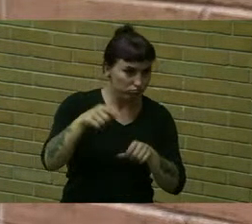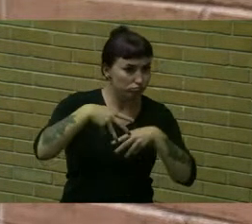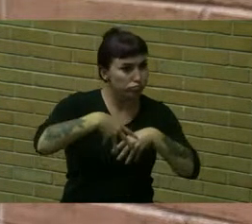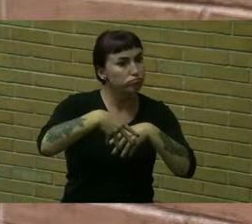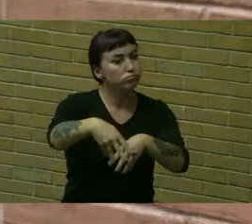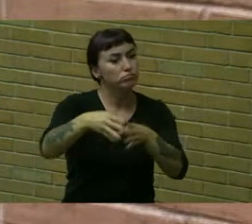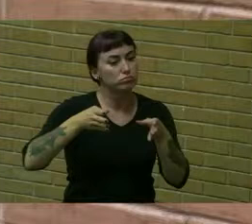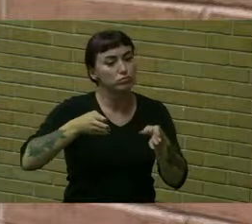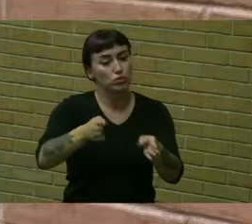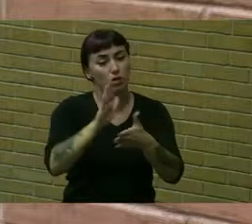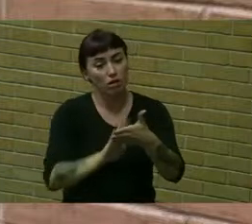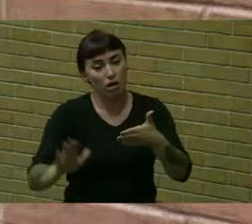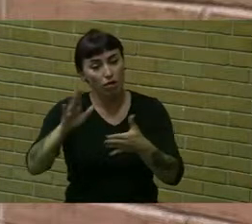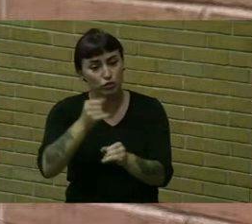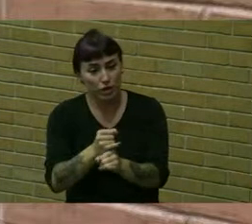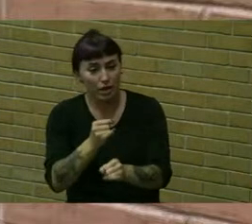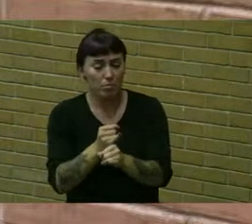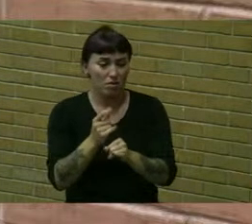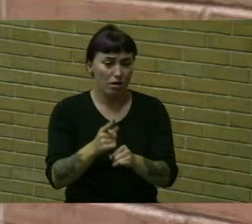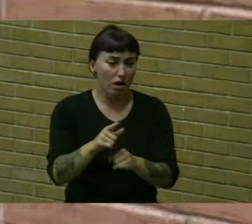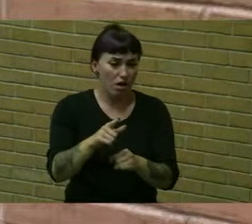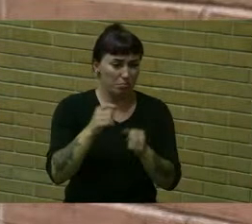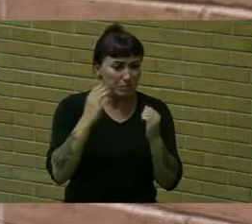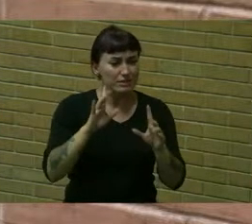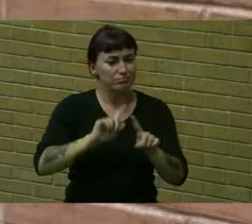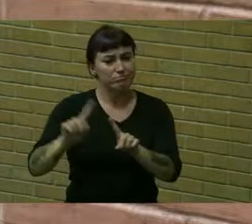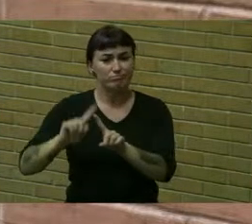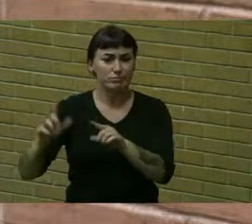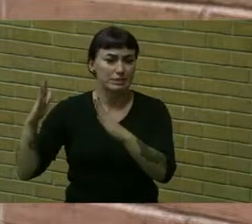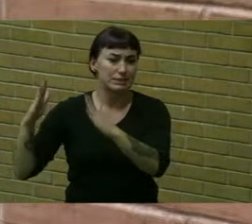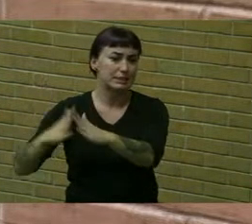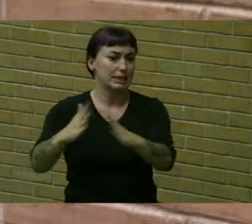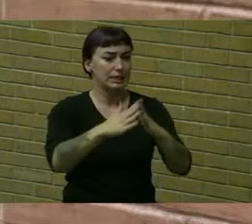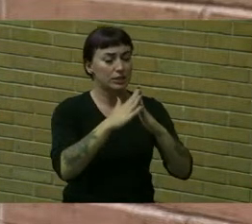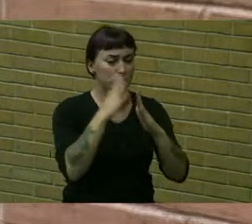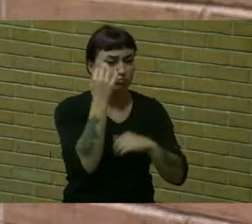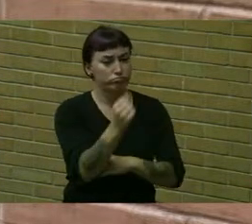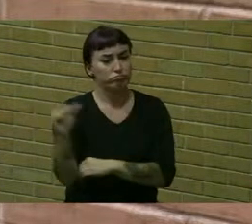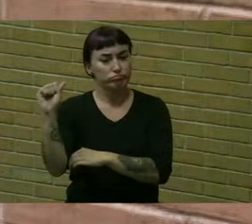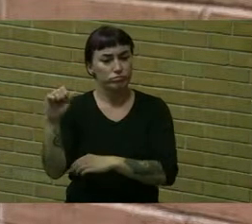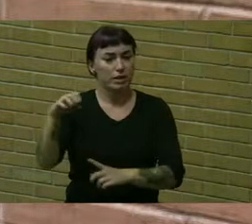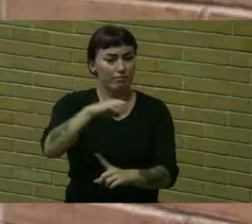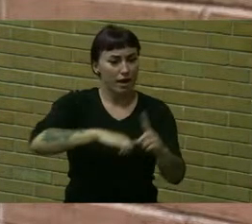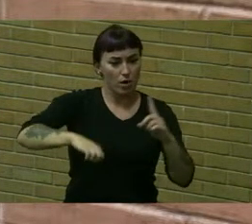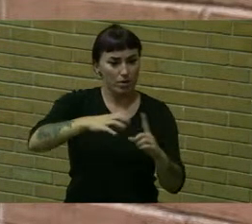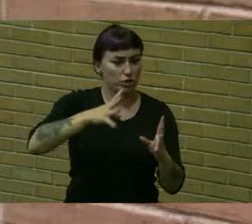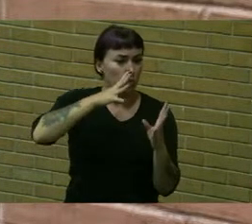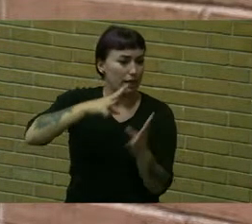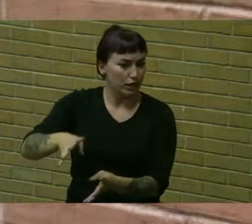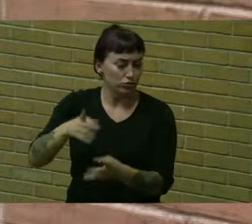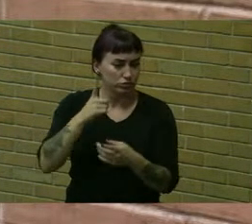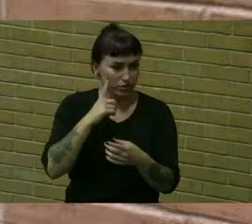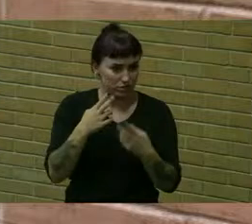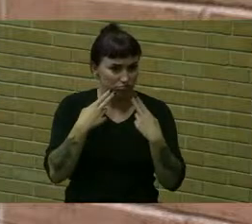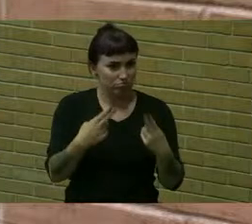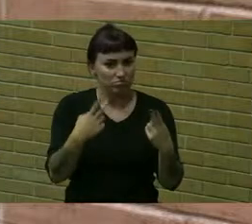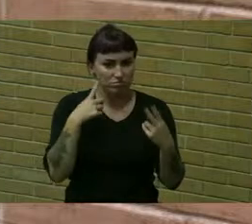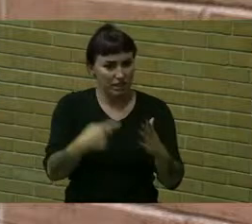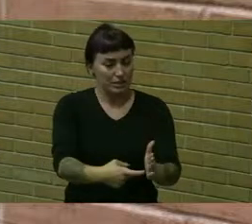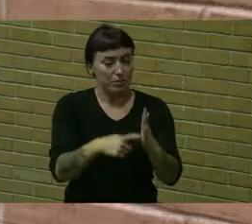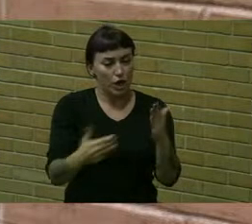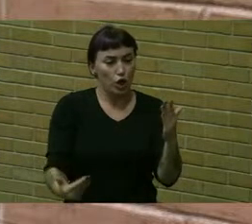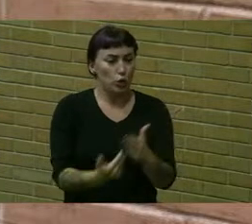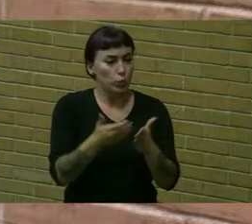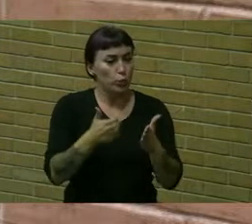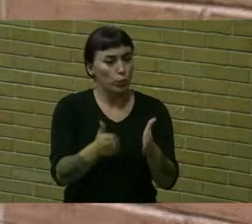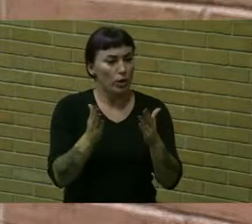streets, college campuses, and hundreds of cities to protest environmental ignorance and demand a new way forward for our